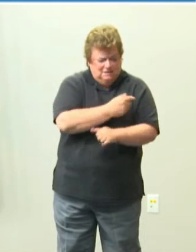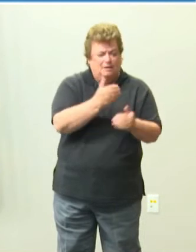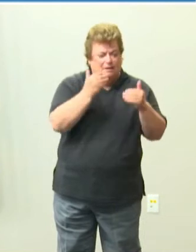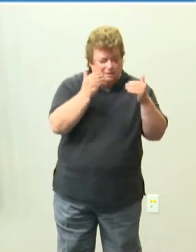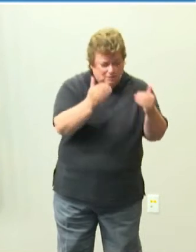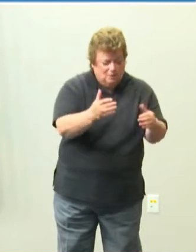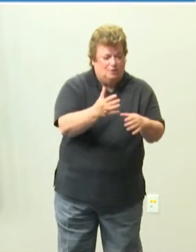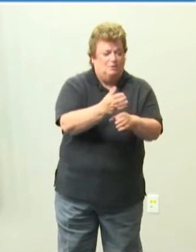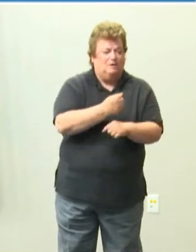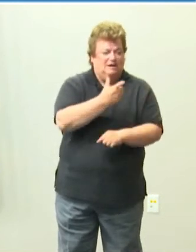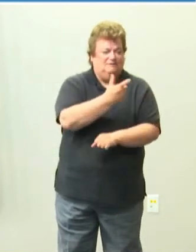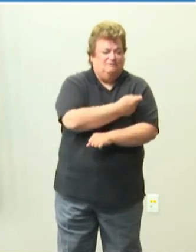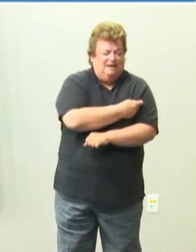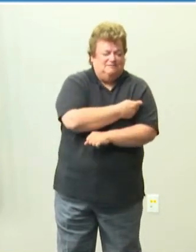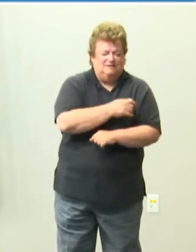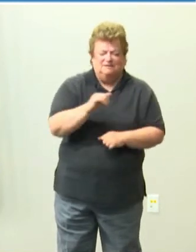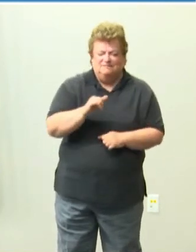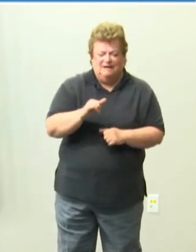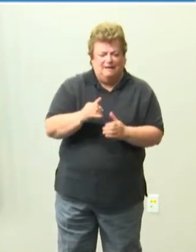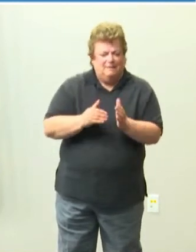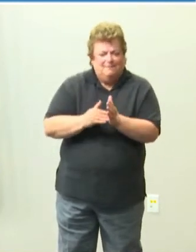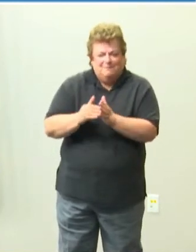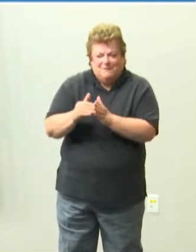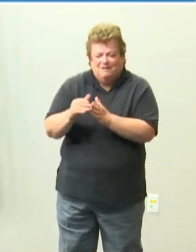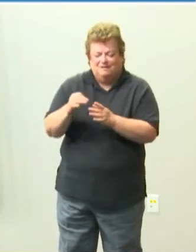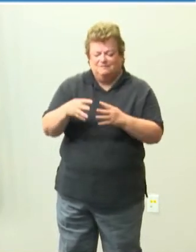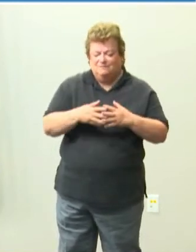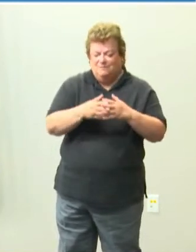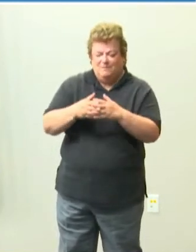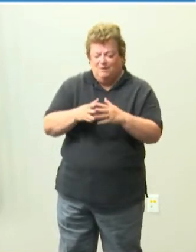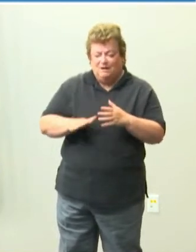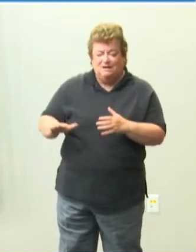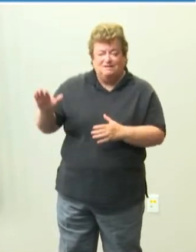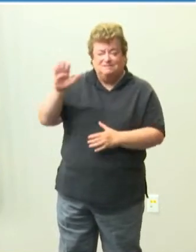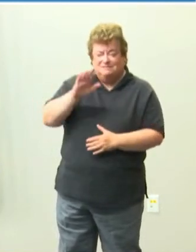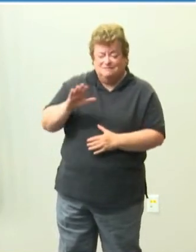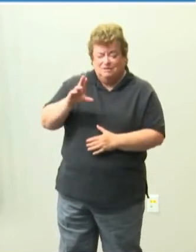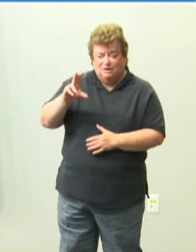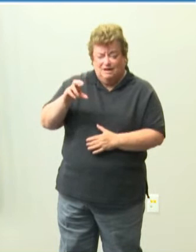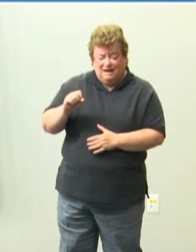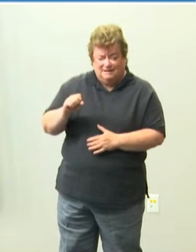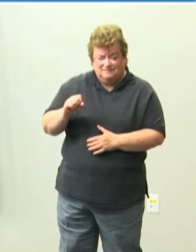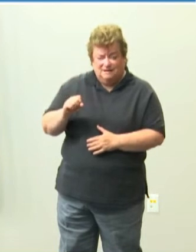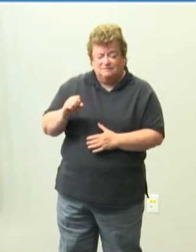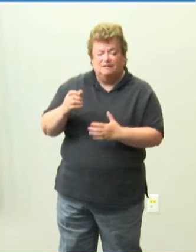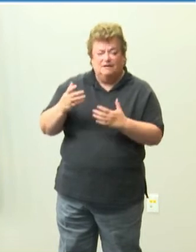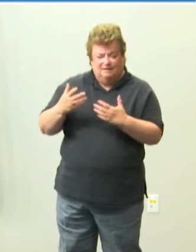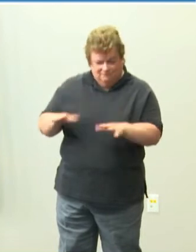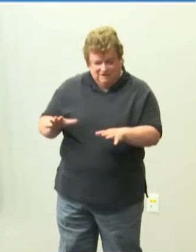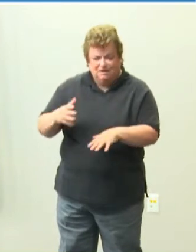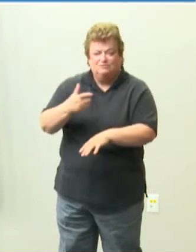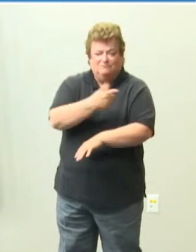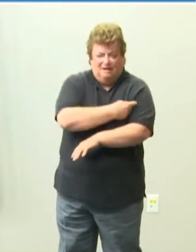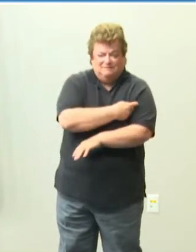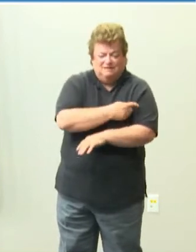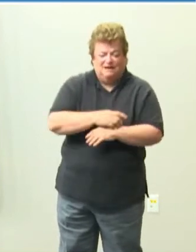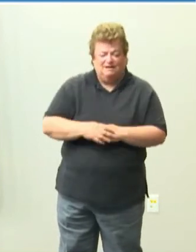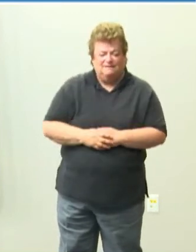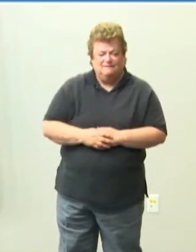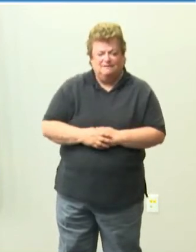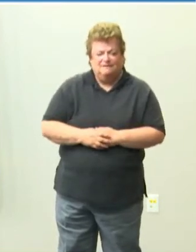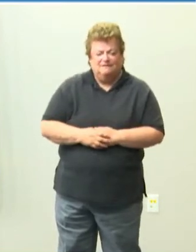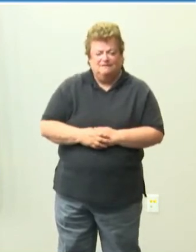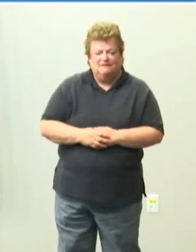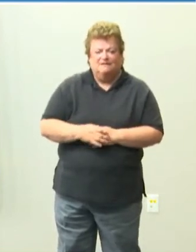vaccinated, just as millions of Americans and nearly 200,000 members of our community have done.